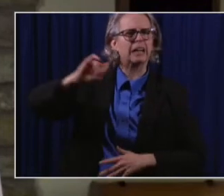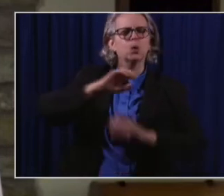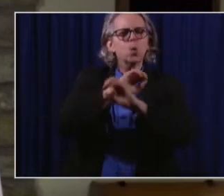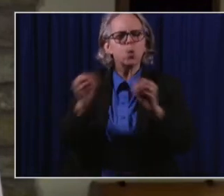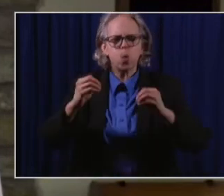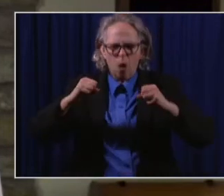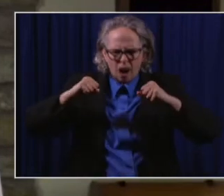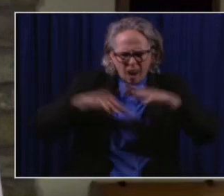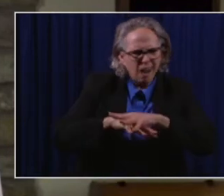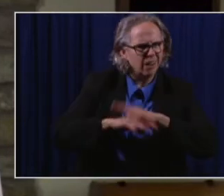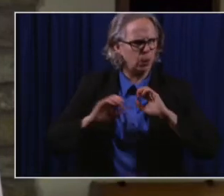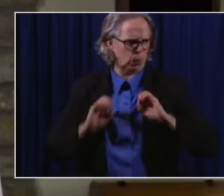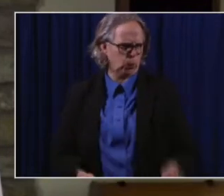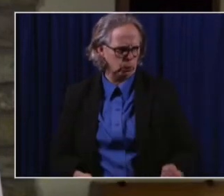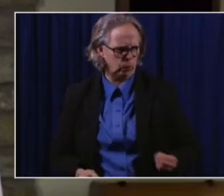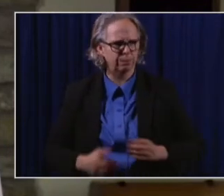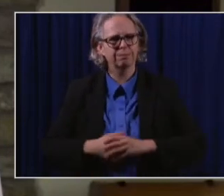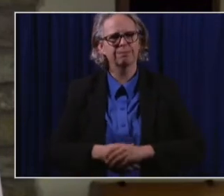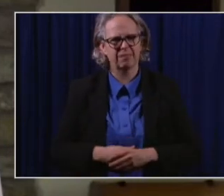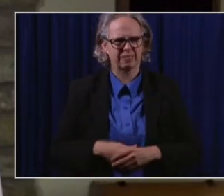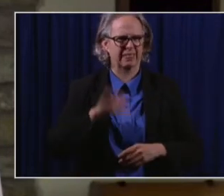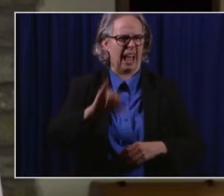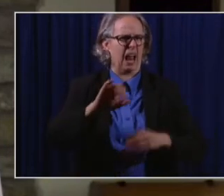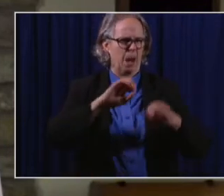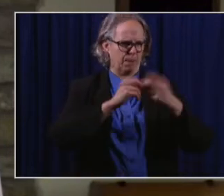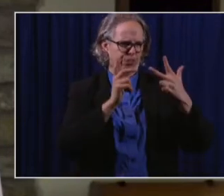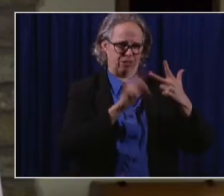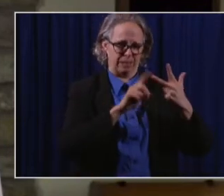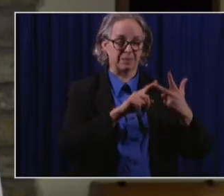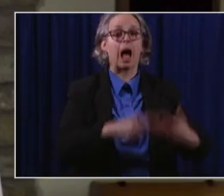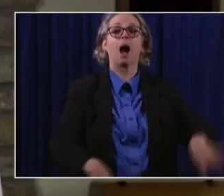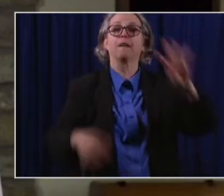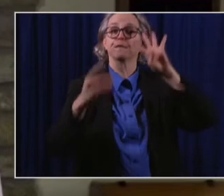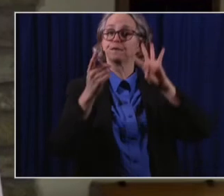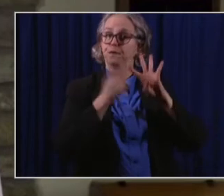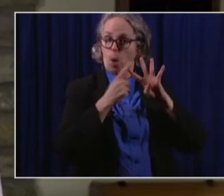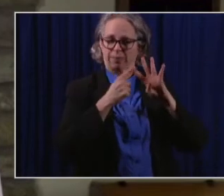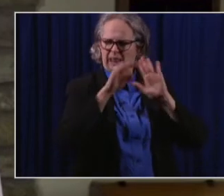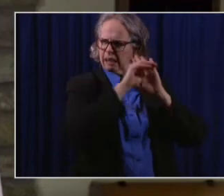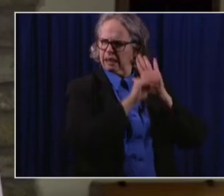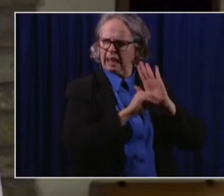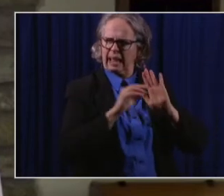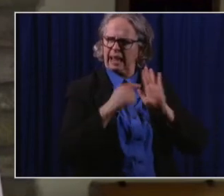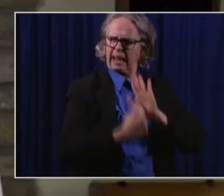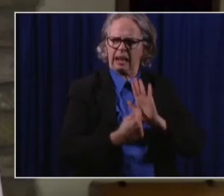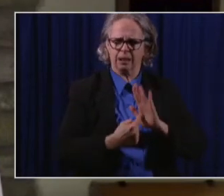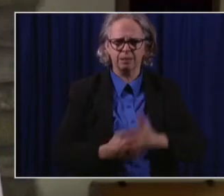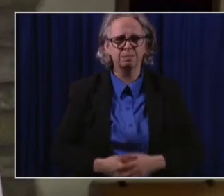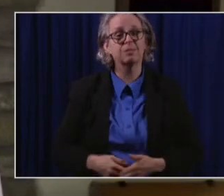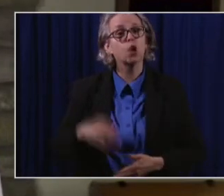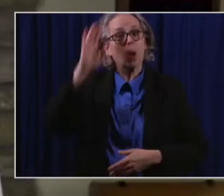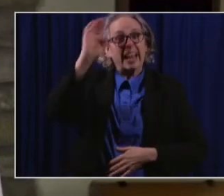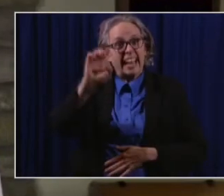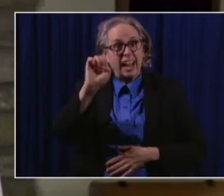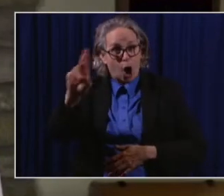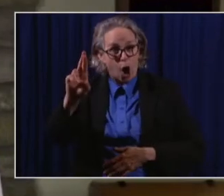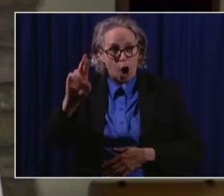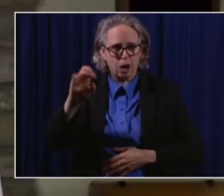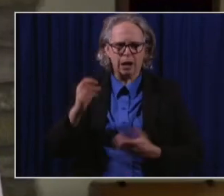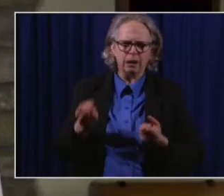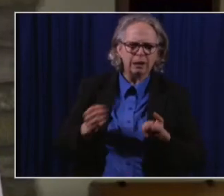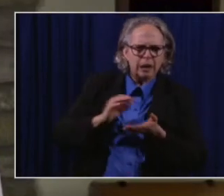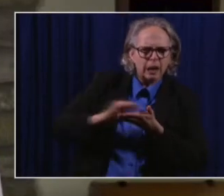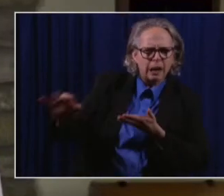spread clearly out in the community. Indicator 4 is sustained increase in emergency department ED visits for